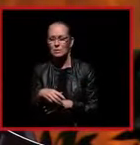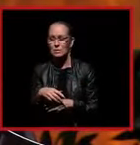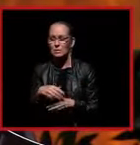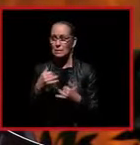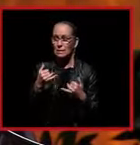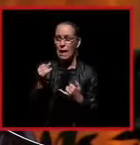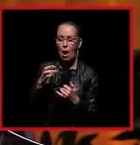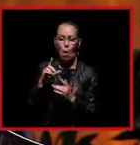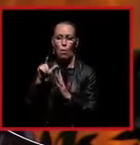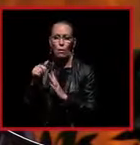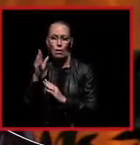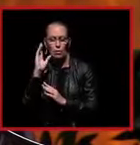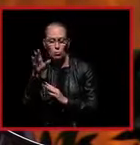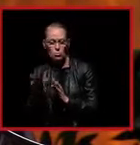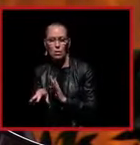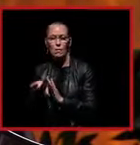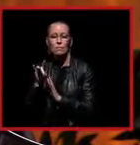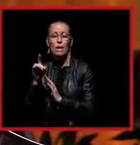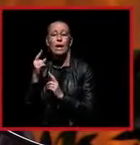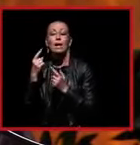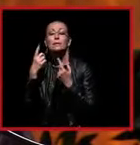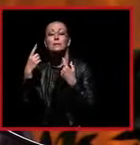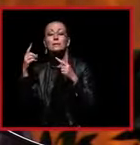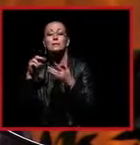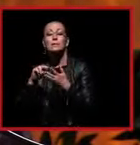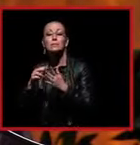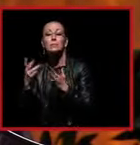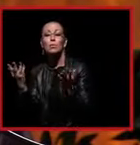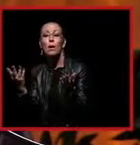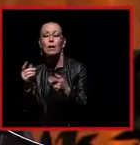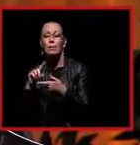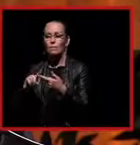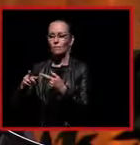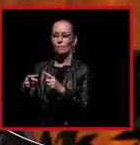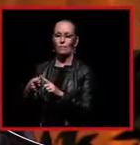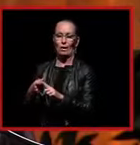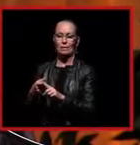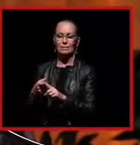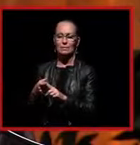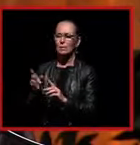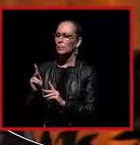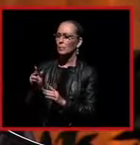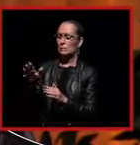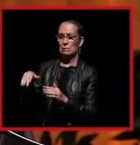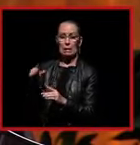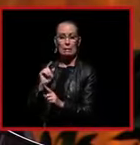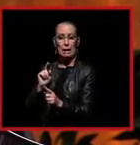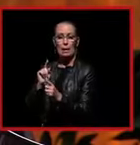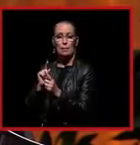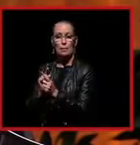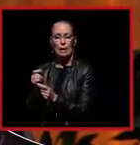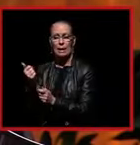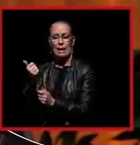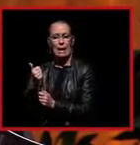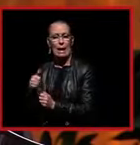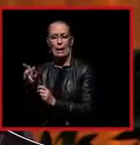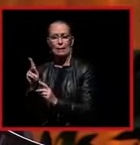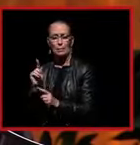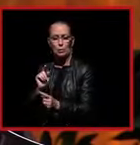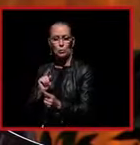will discover that real success is friends, strangers, and anyone who crosses your